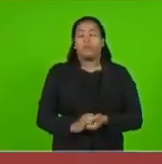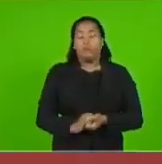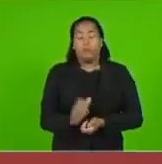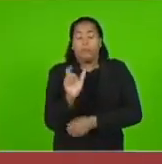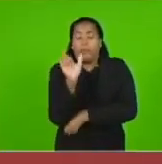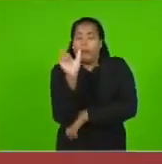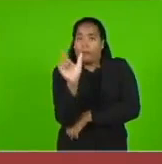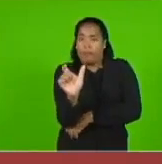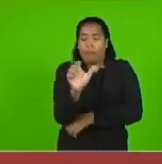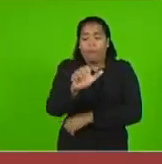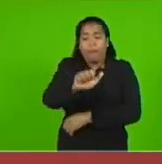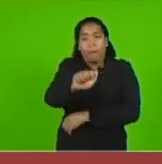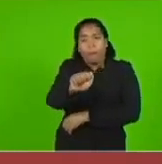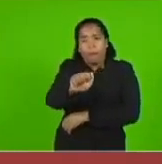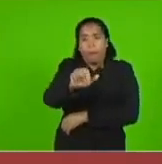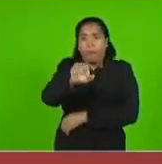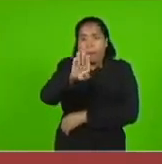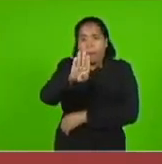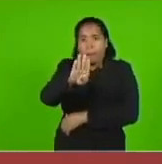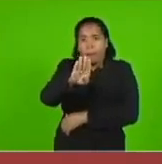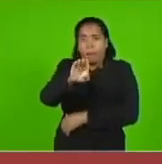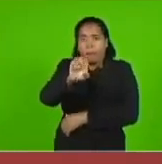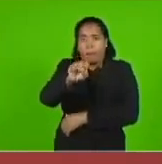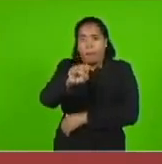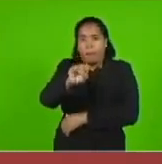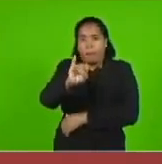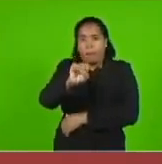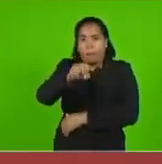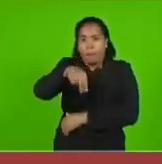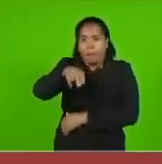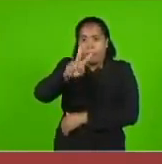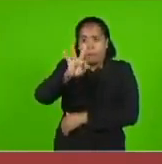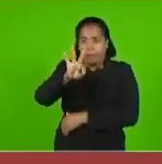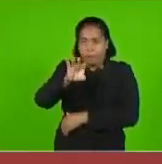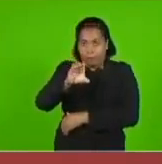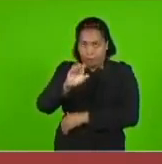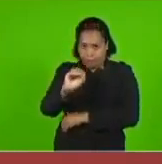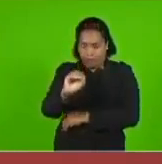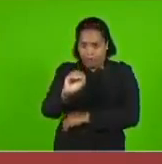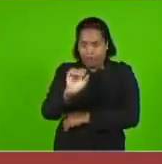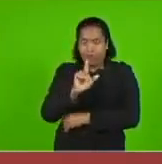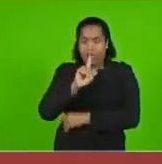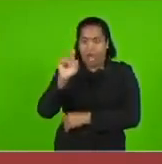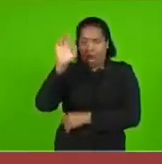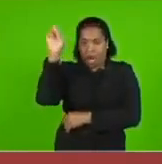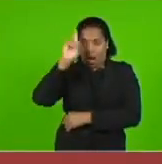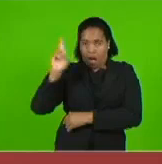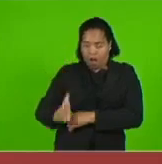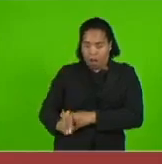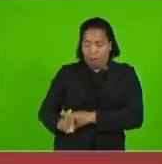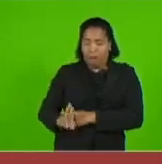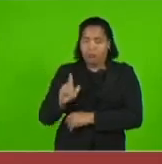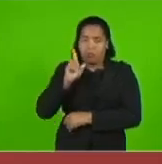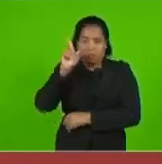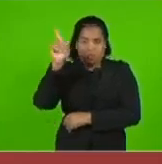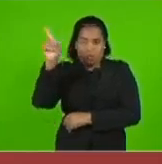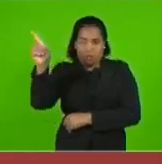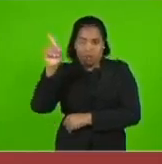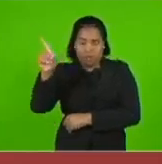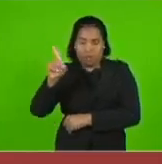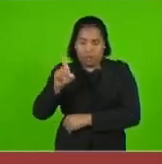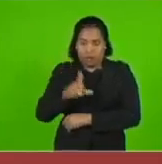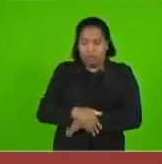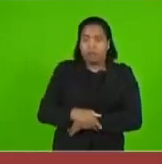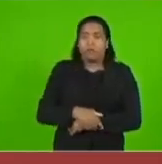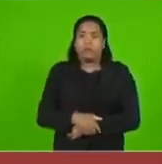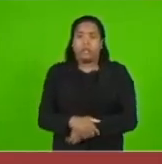So pay attention to the word absent in the book, in the Russian and Ukrainian